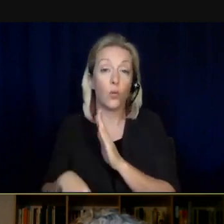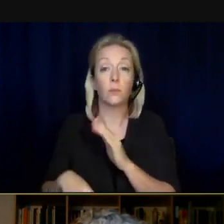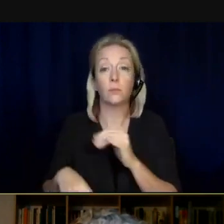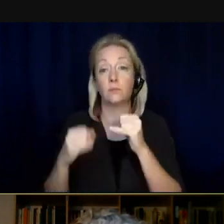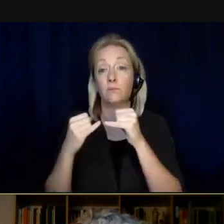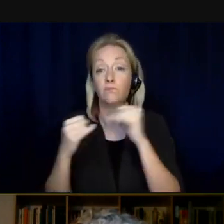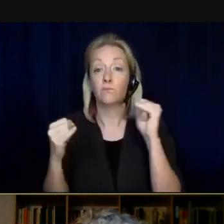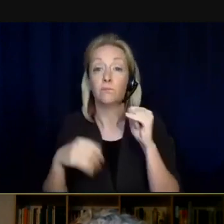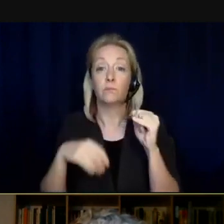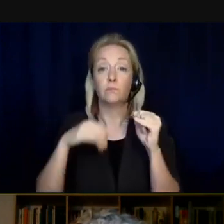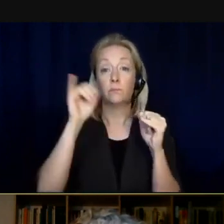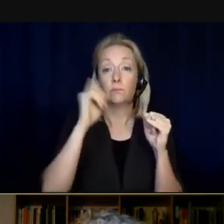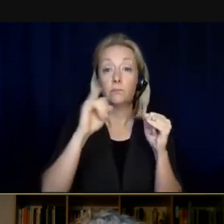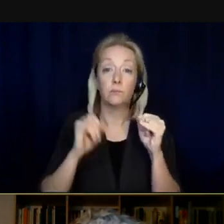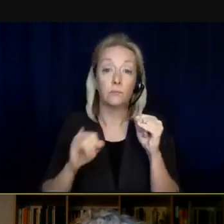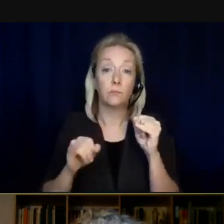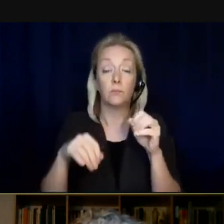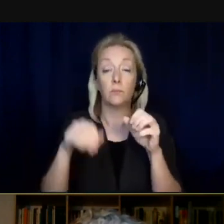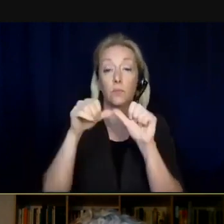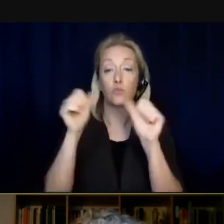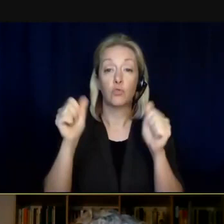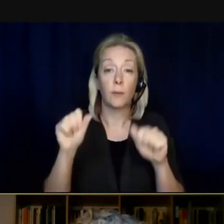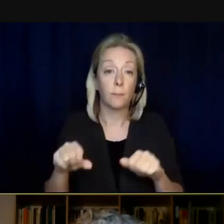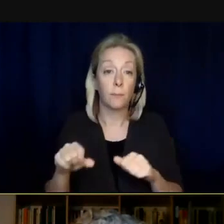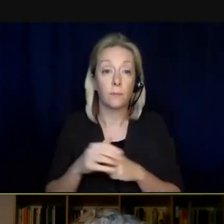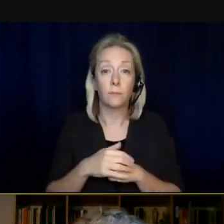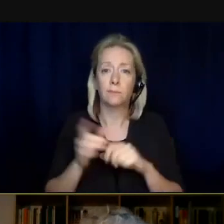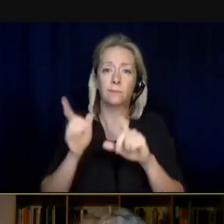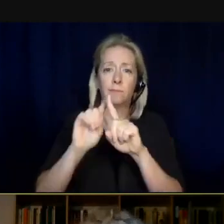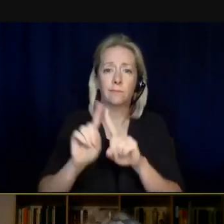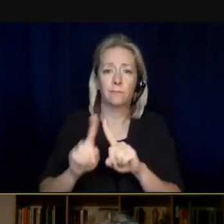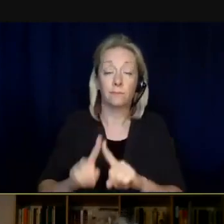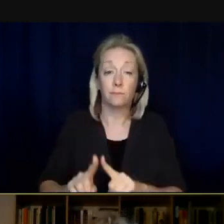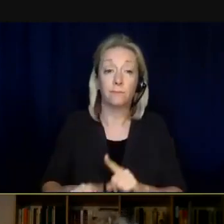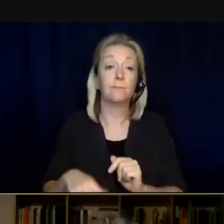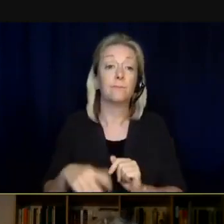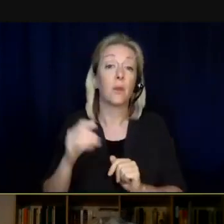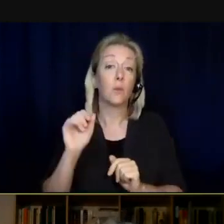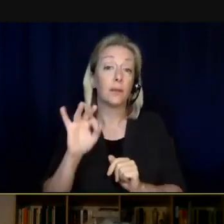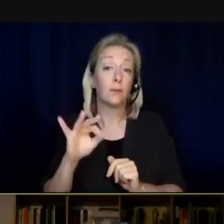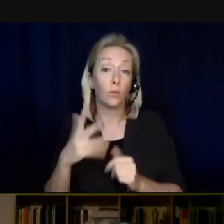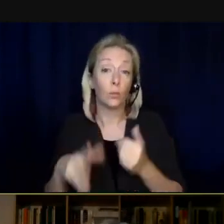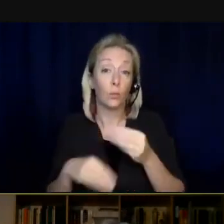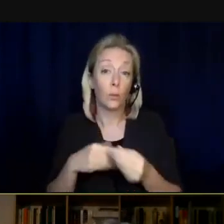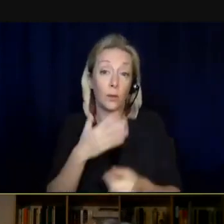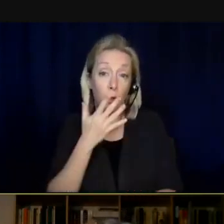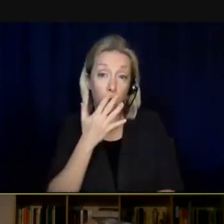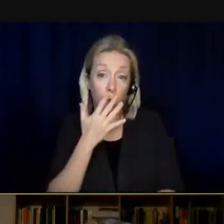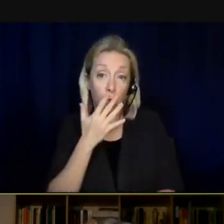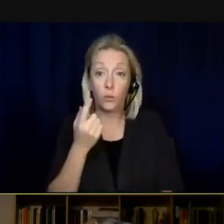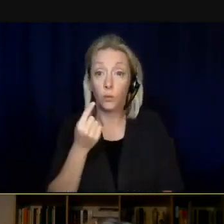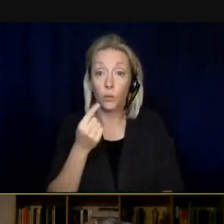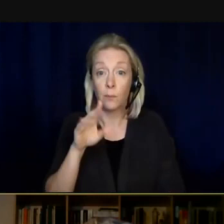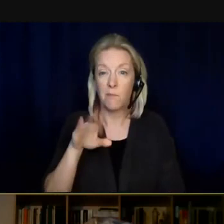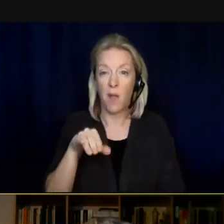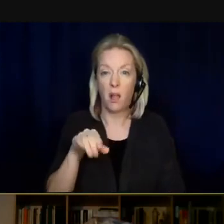draw shapes. Now, one thing, if you want to use color, at the bottom